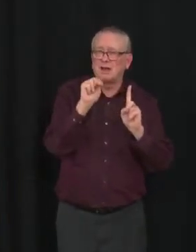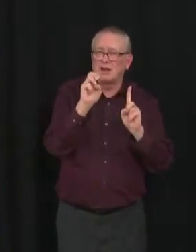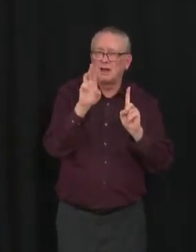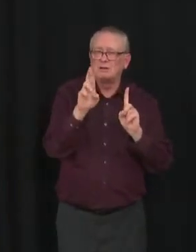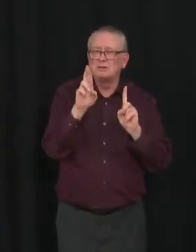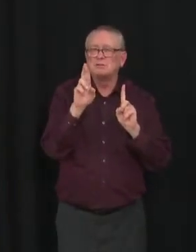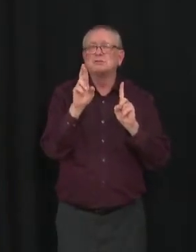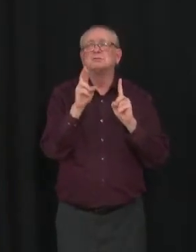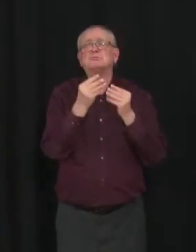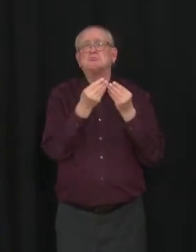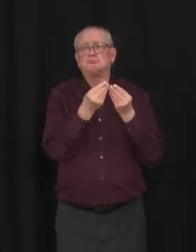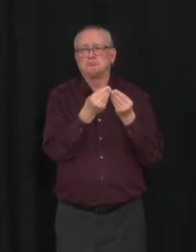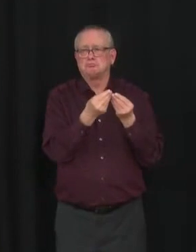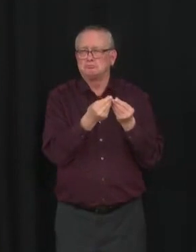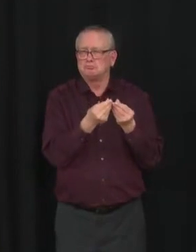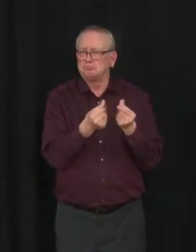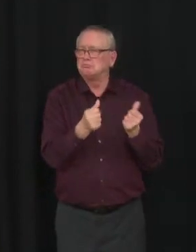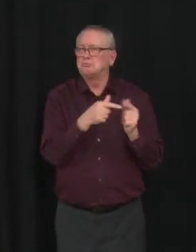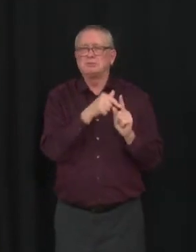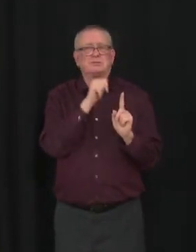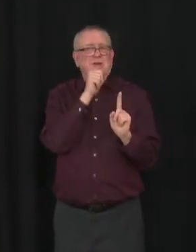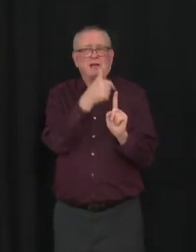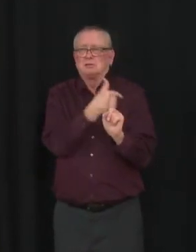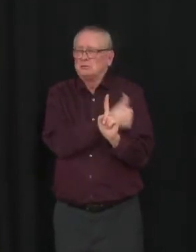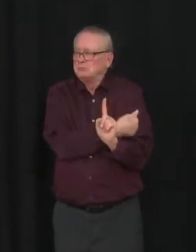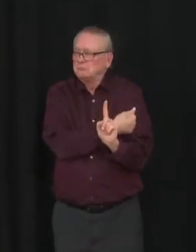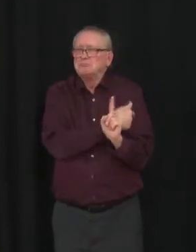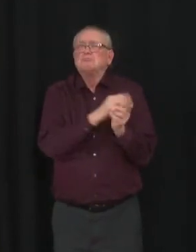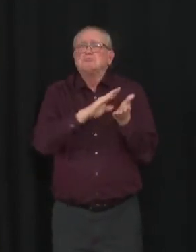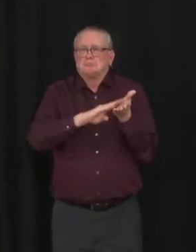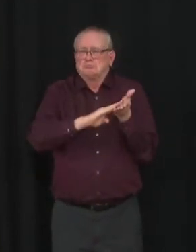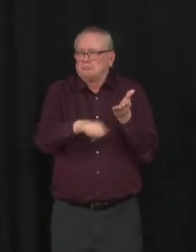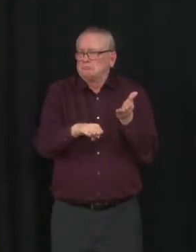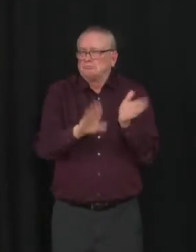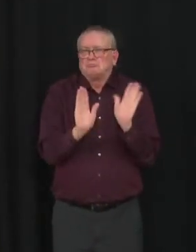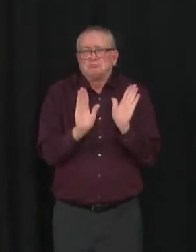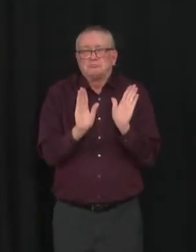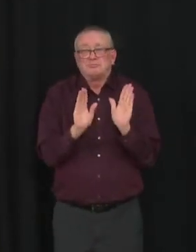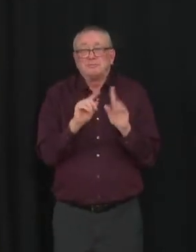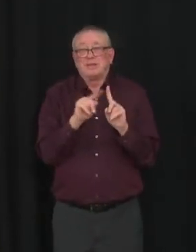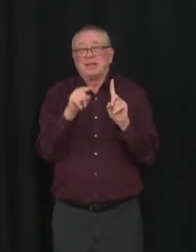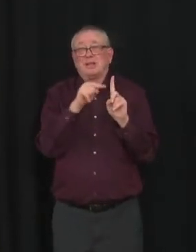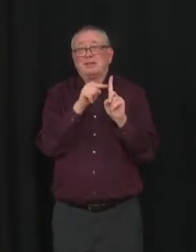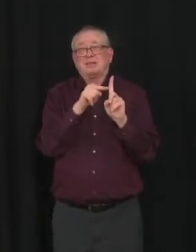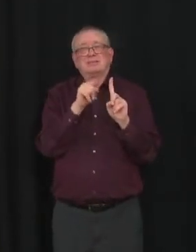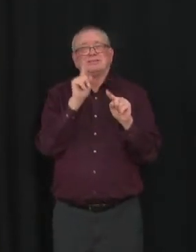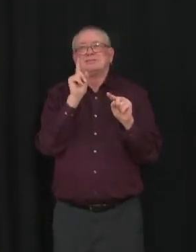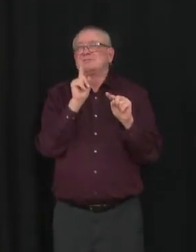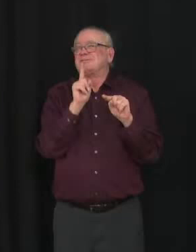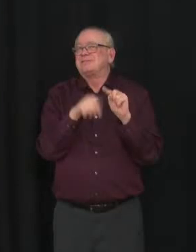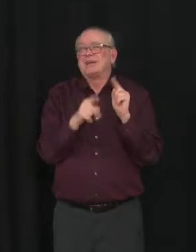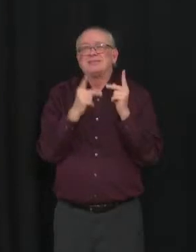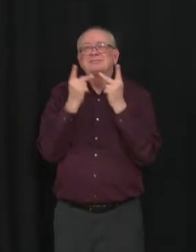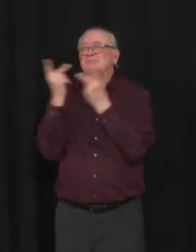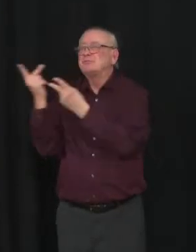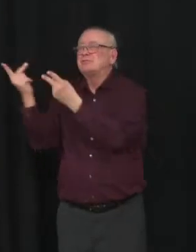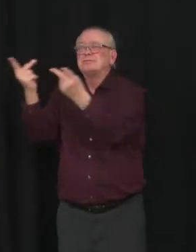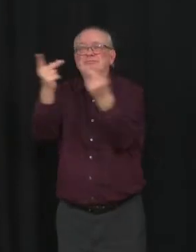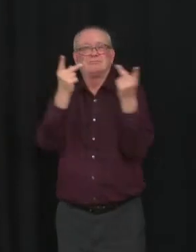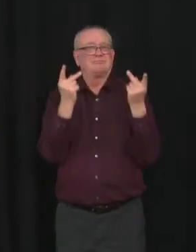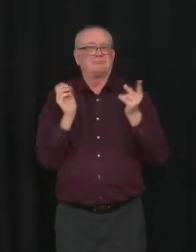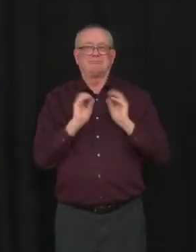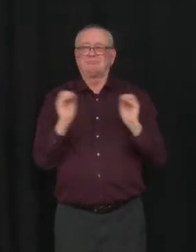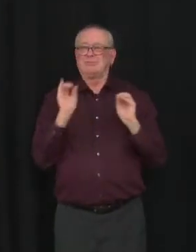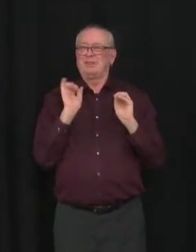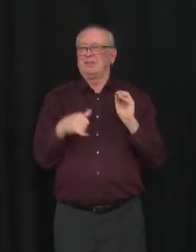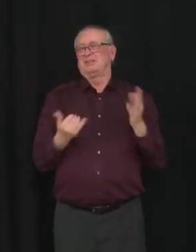exemption, and that widow in her 80s would have been unable to see a single person over the holidays. I think that was